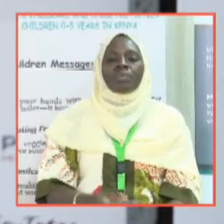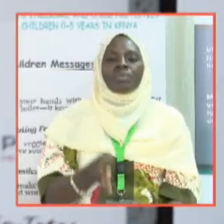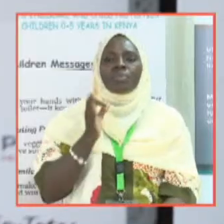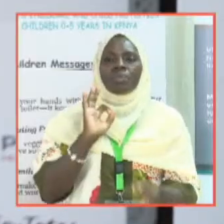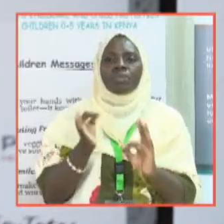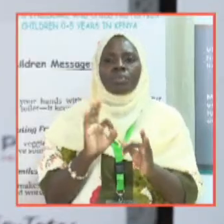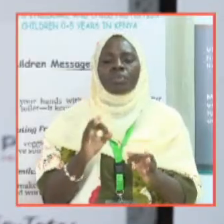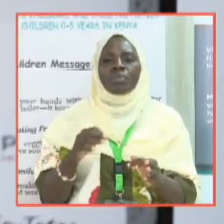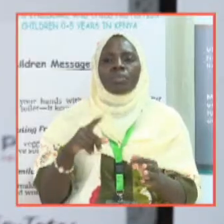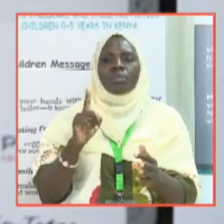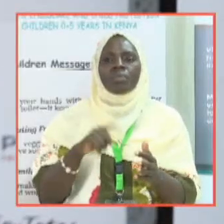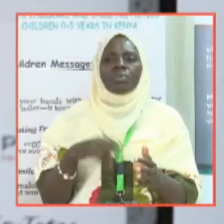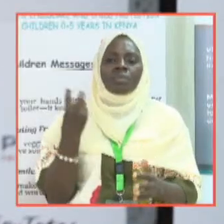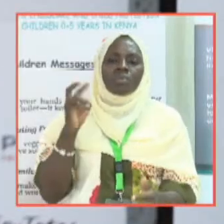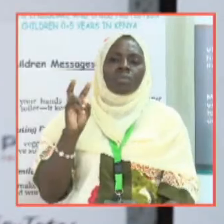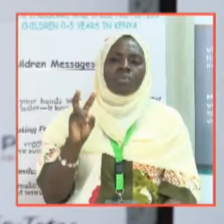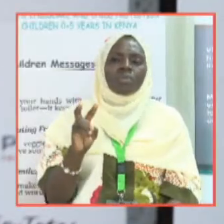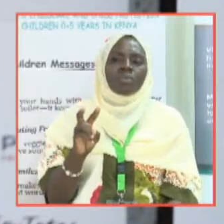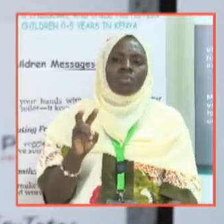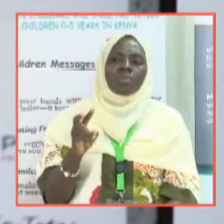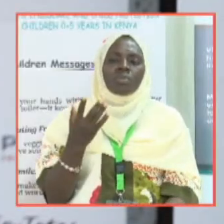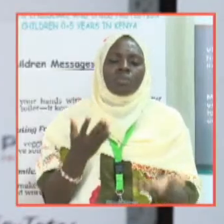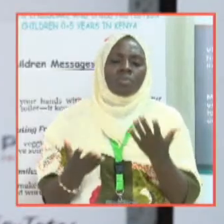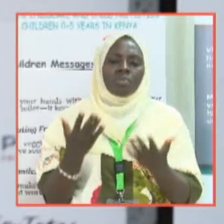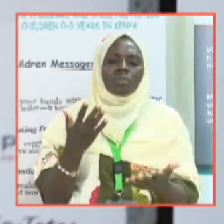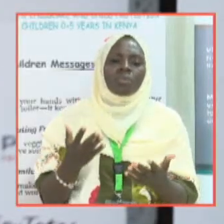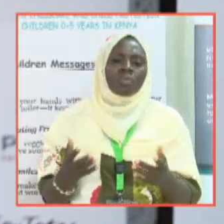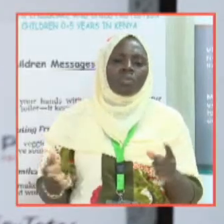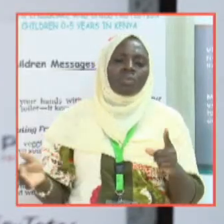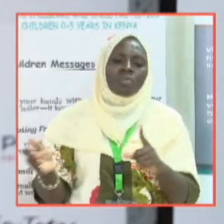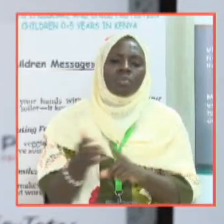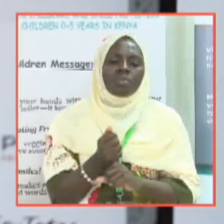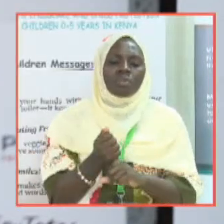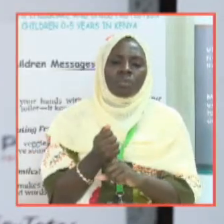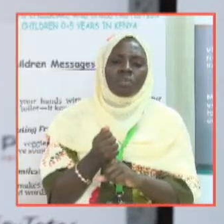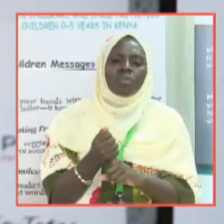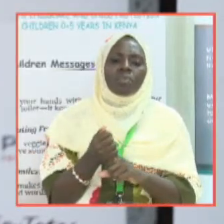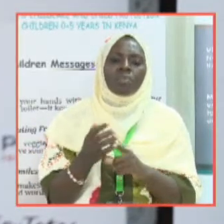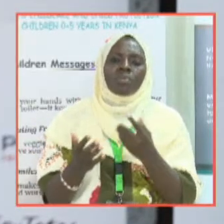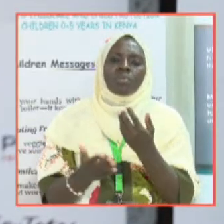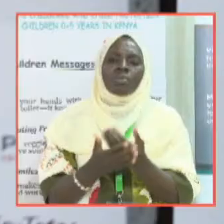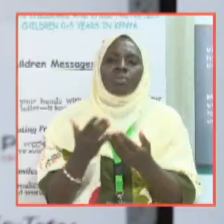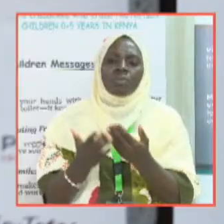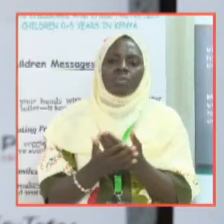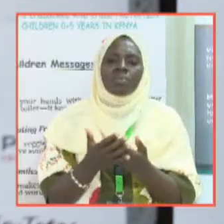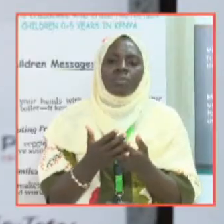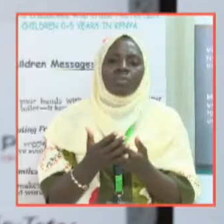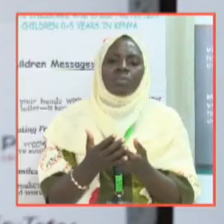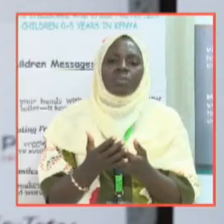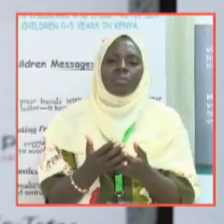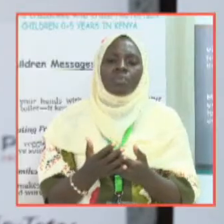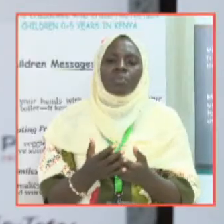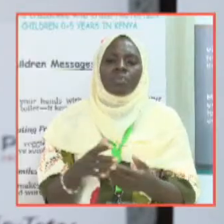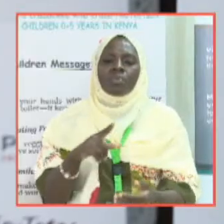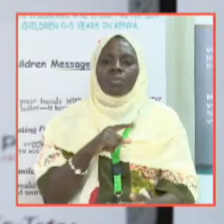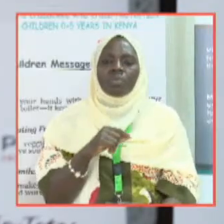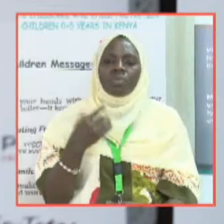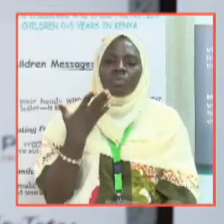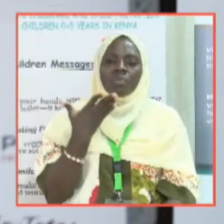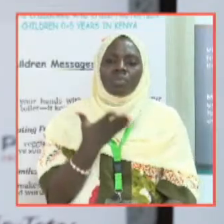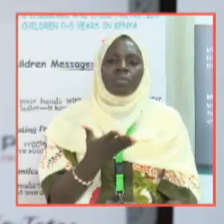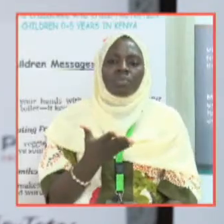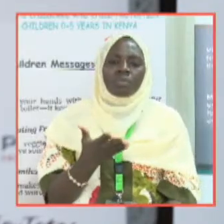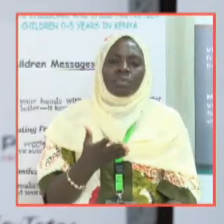is what we are looking at in terms of implementing the nurturing care framework, and those are the components that we can